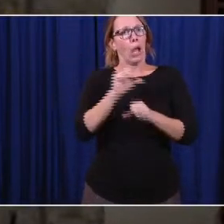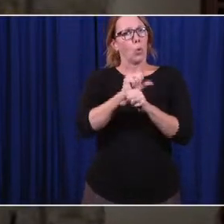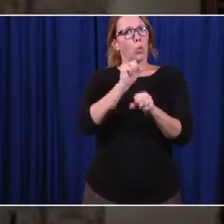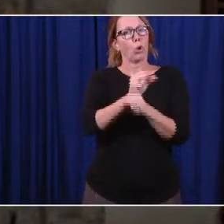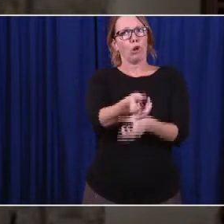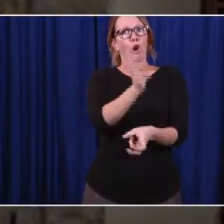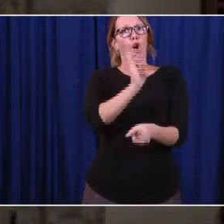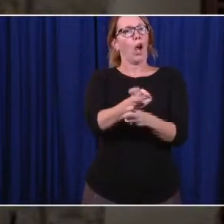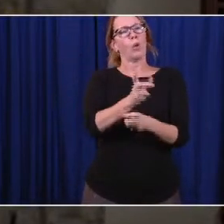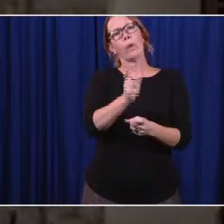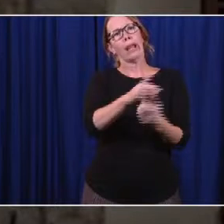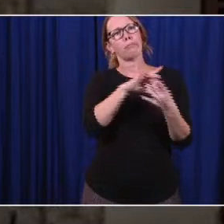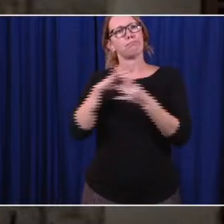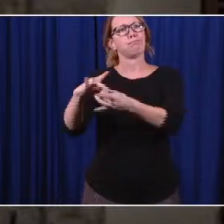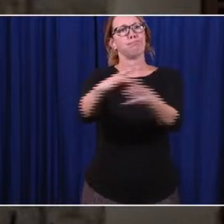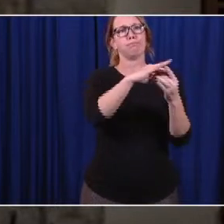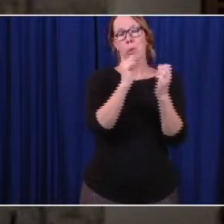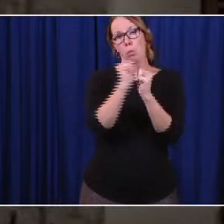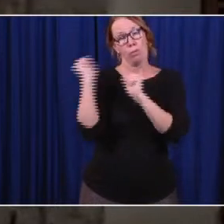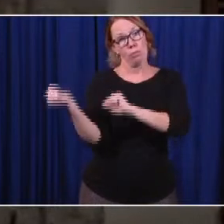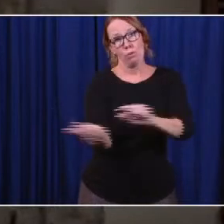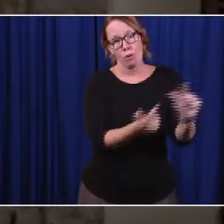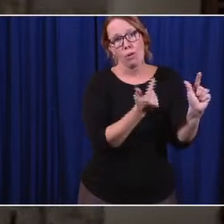close working relationship with all of them.